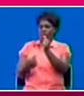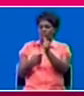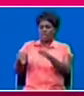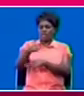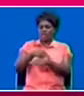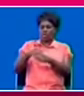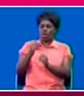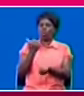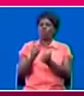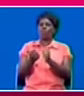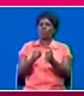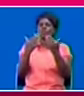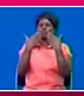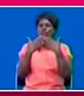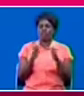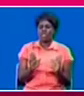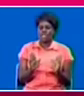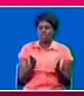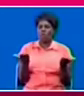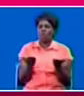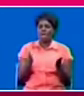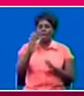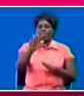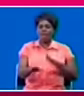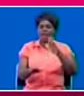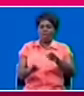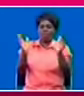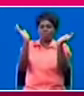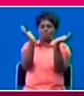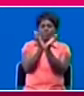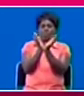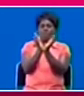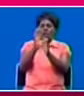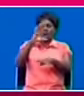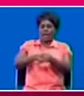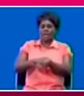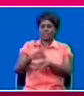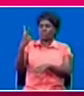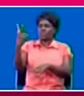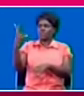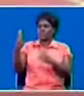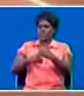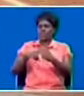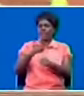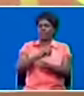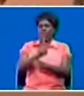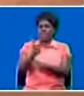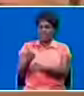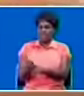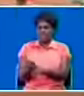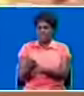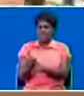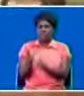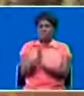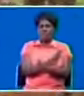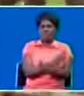Athletics Championships, which entered its last day at the Nyayo National Stadium. Kimeli clocked 27 minutes, 53.67 seconds